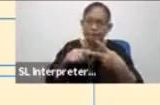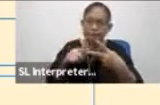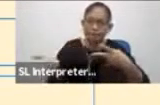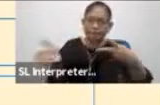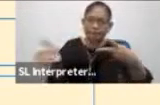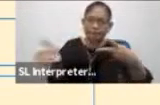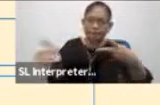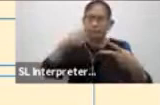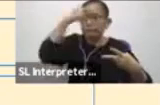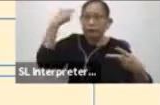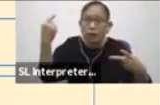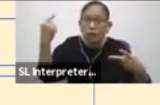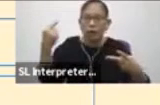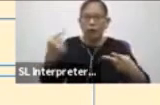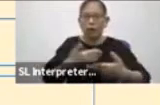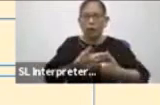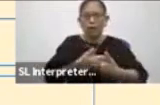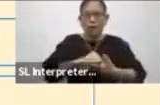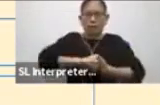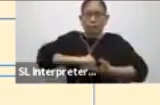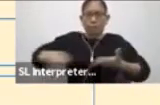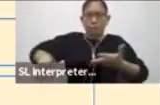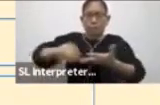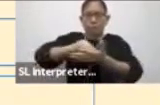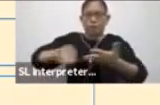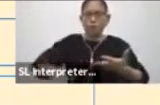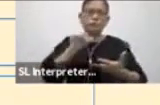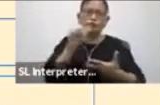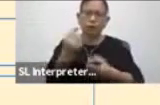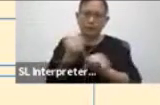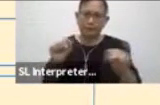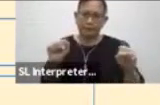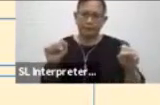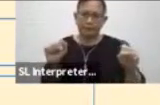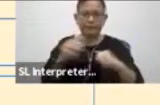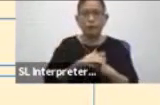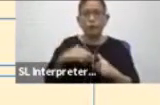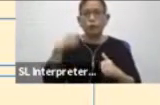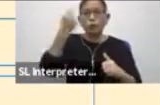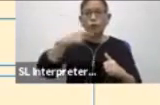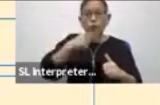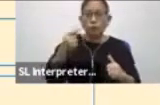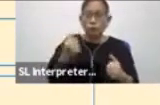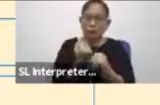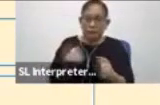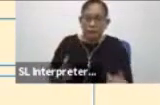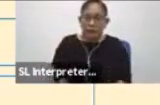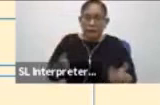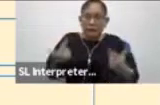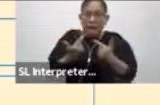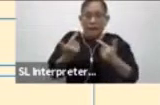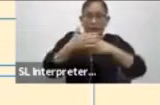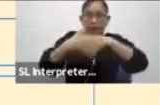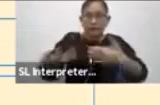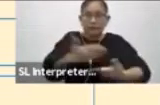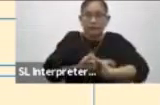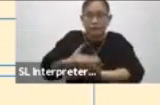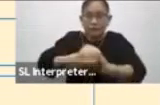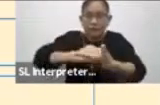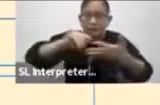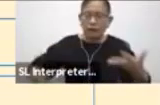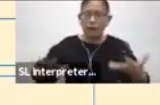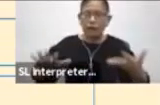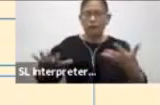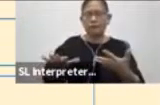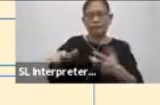unsafe abortion. And for those who survived after the abortion, they were also vulnerable